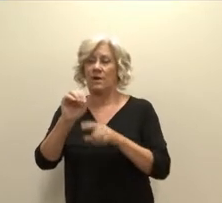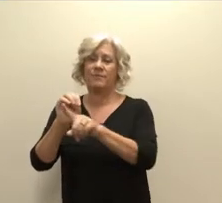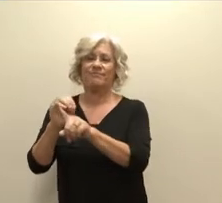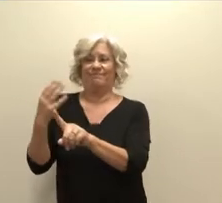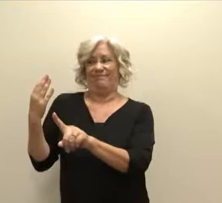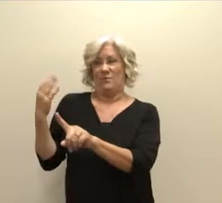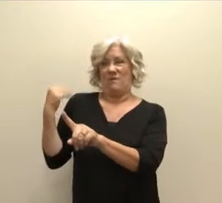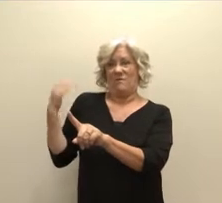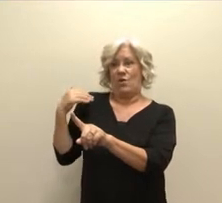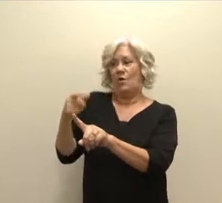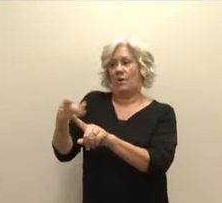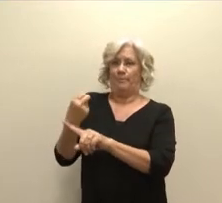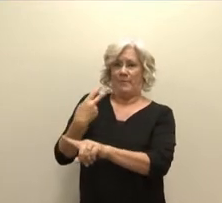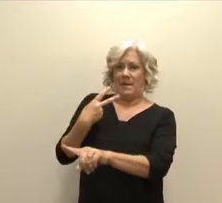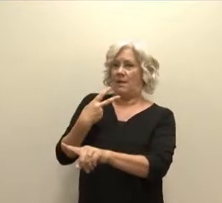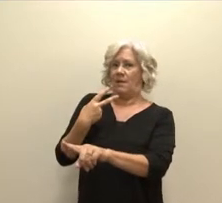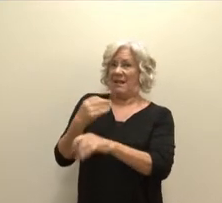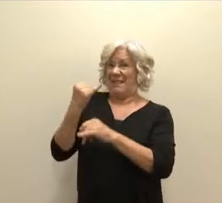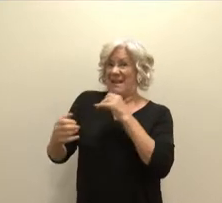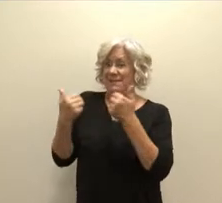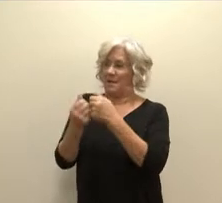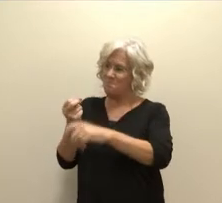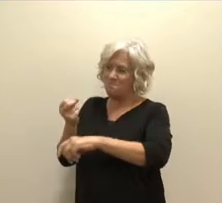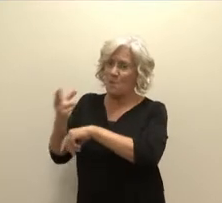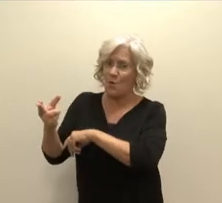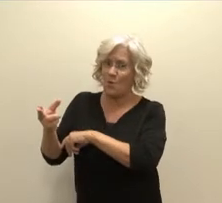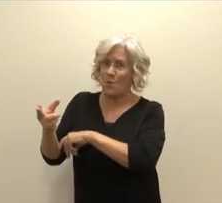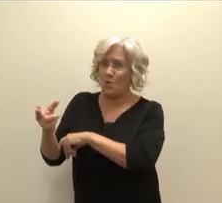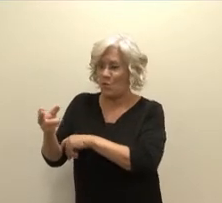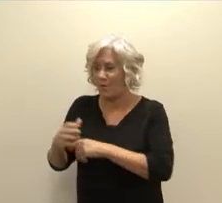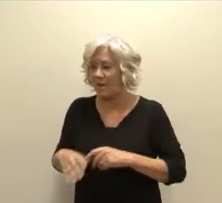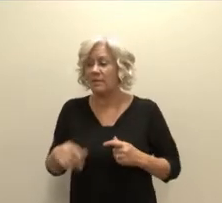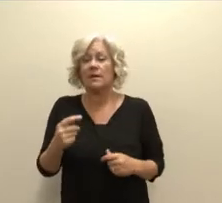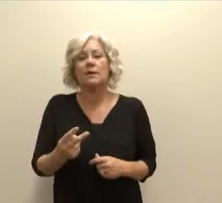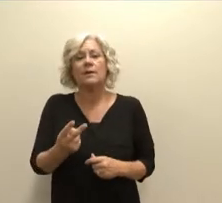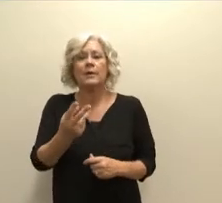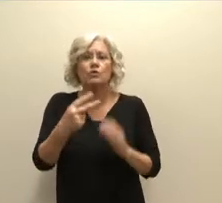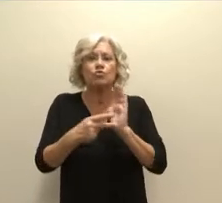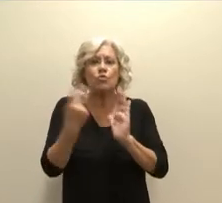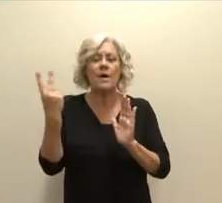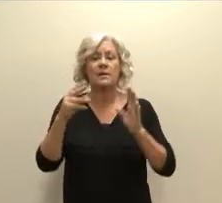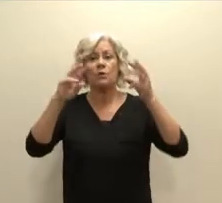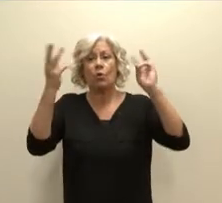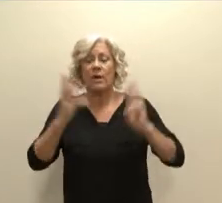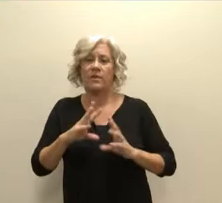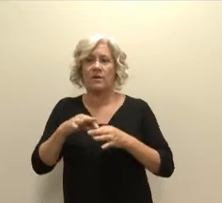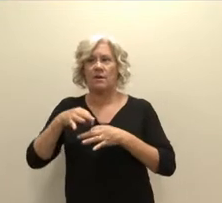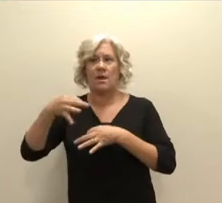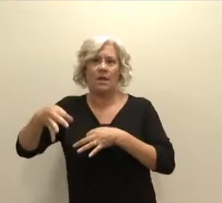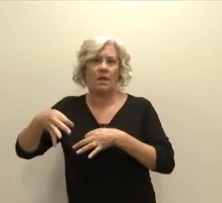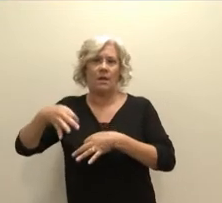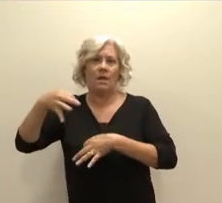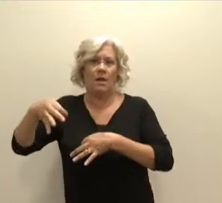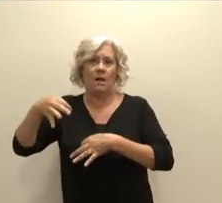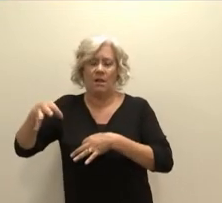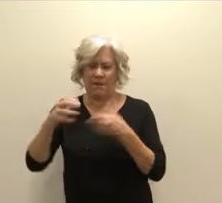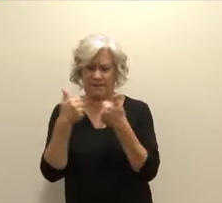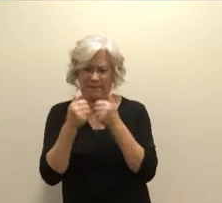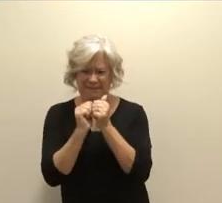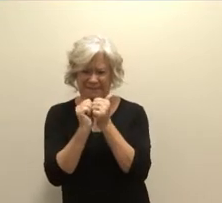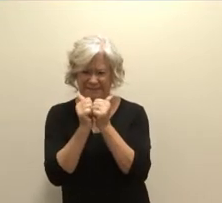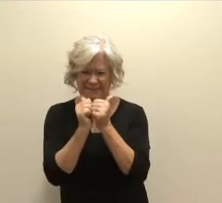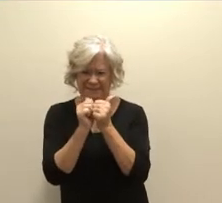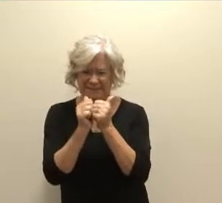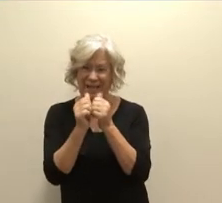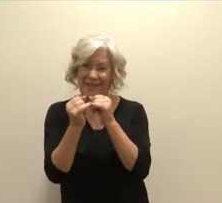the series. And after two fairly dramatic weather delays, they stepped up and in a tight game, scored a